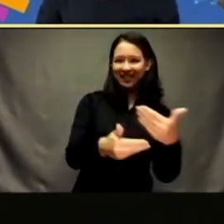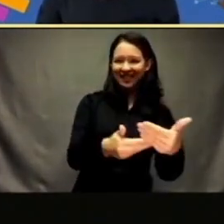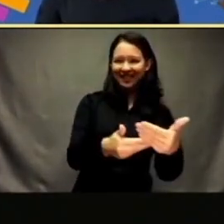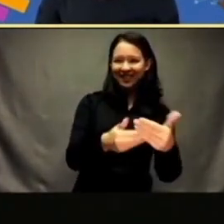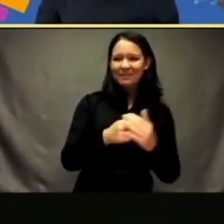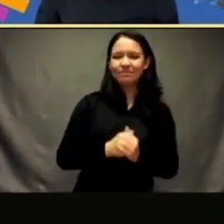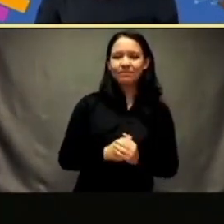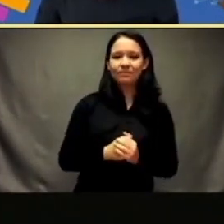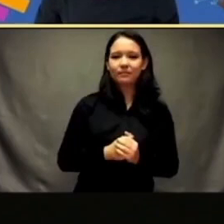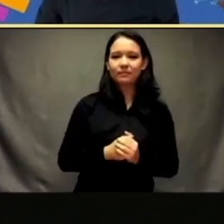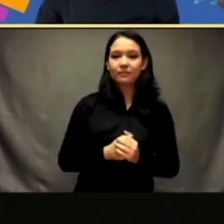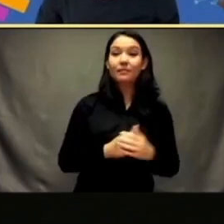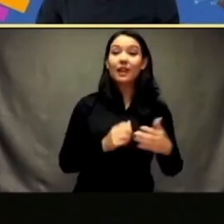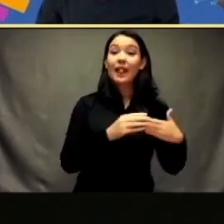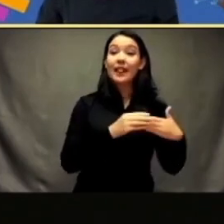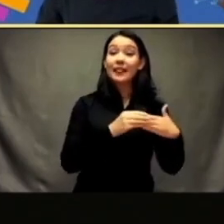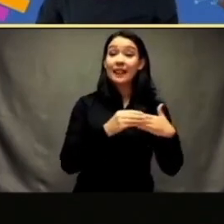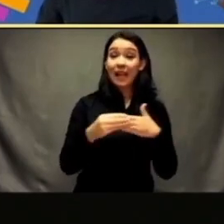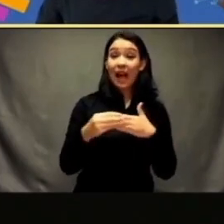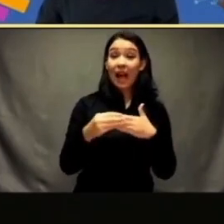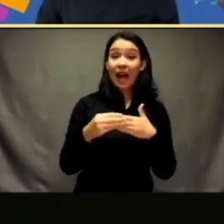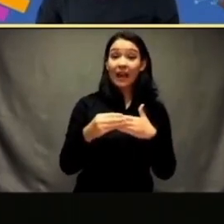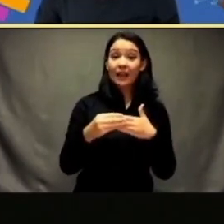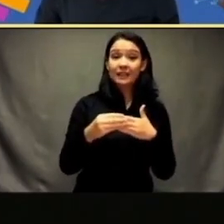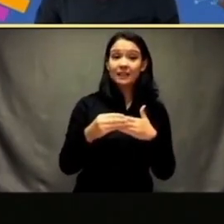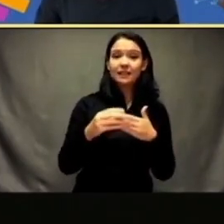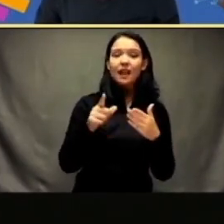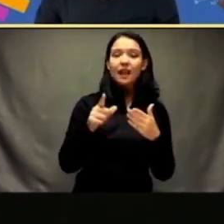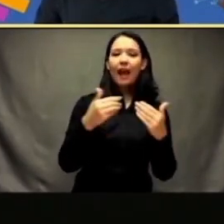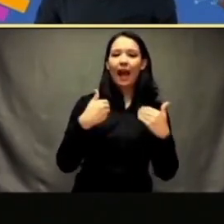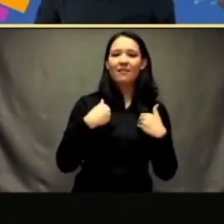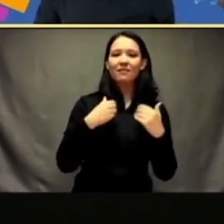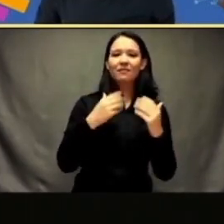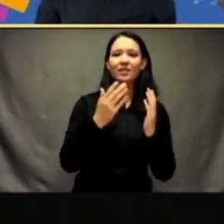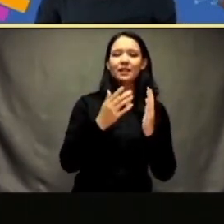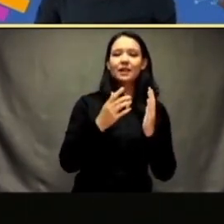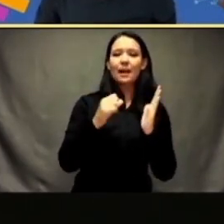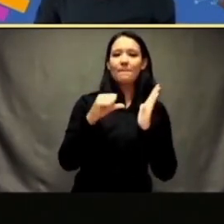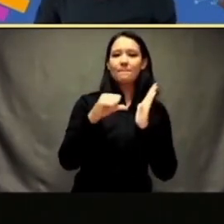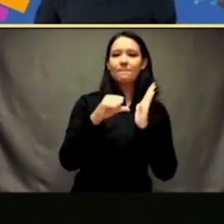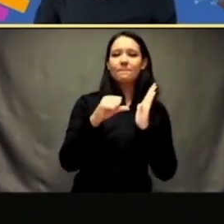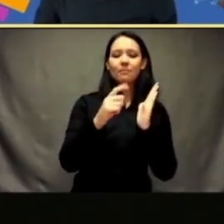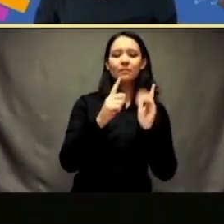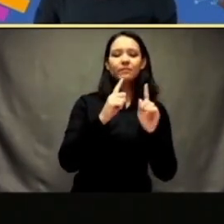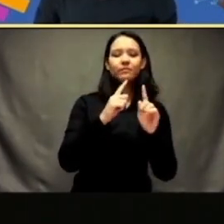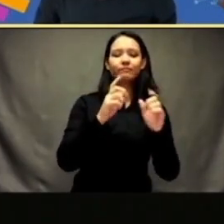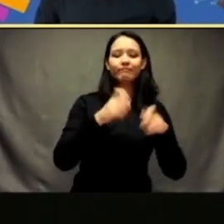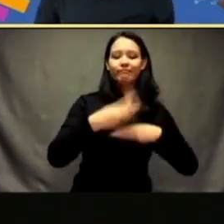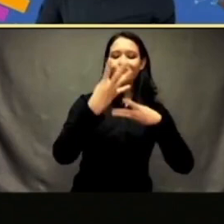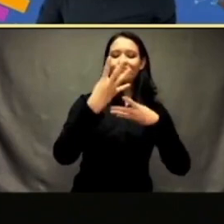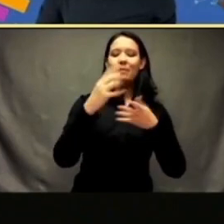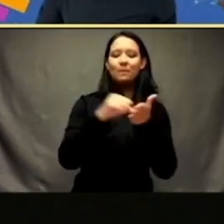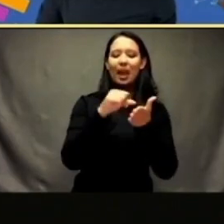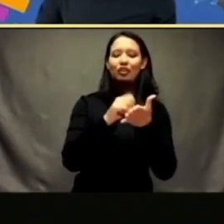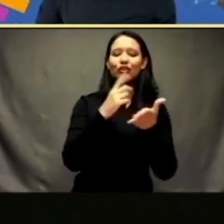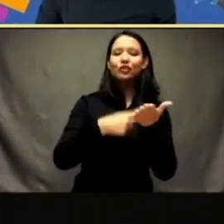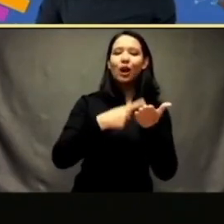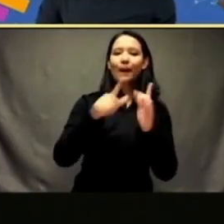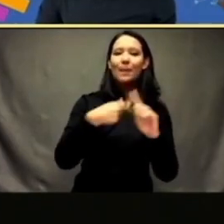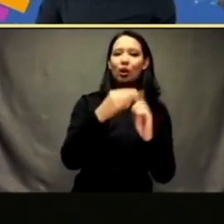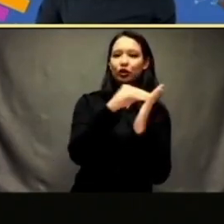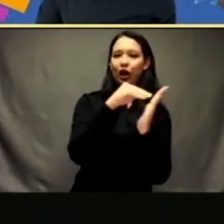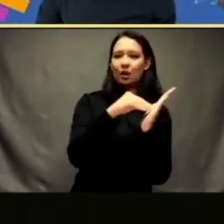In the guide, there's a section called documenting. And there are pages where we talk about how our families are